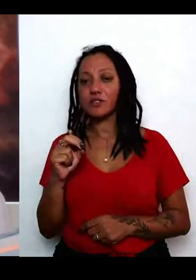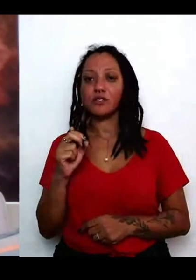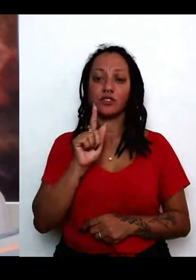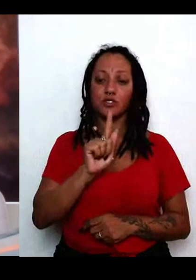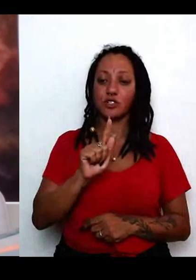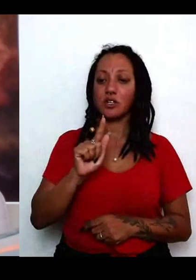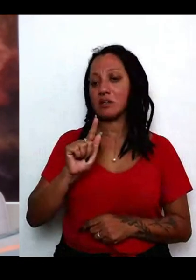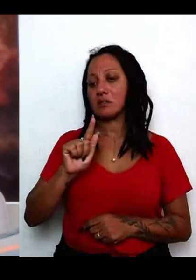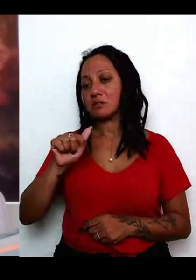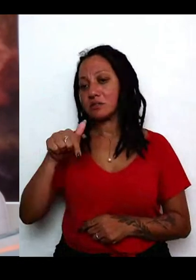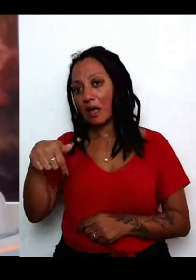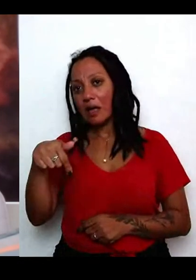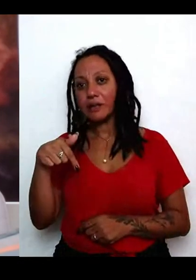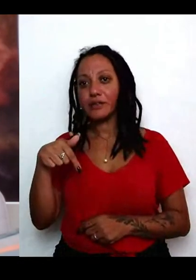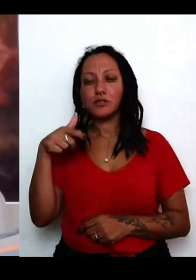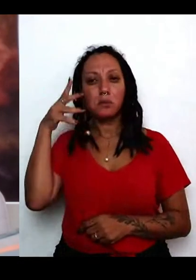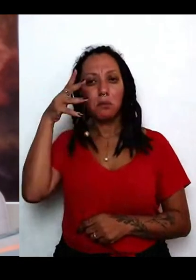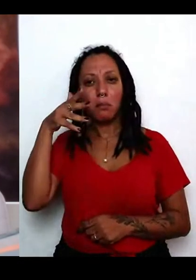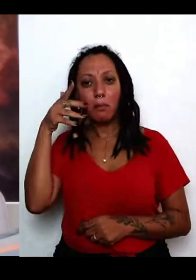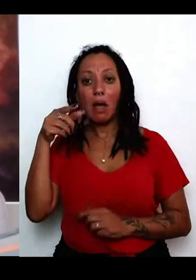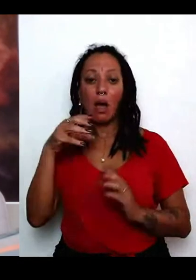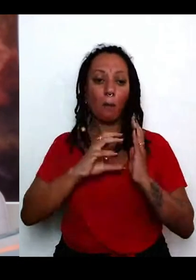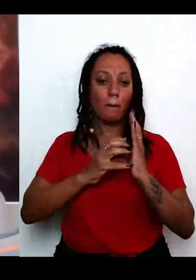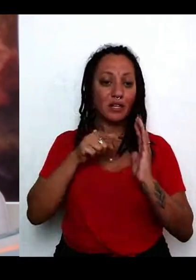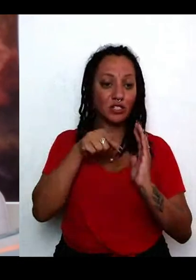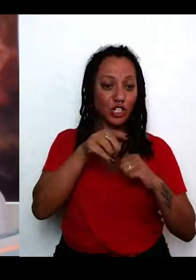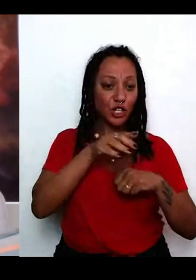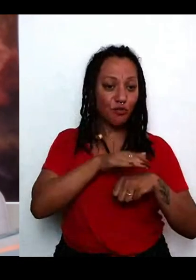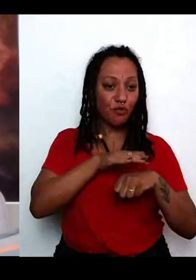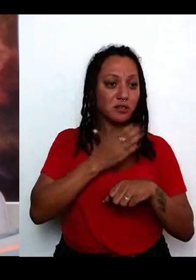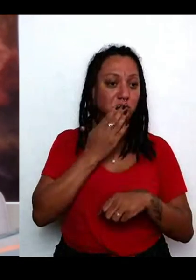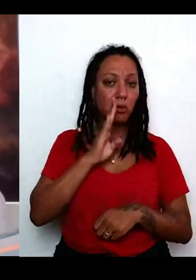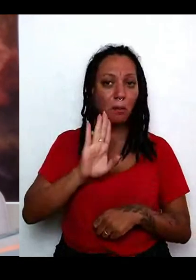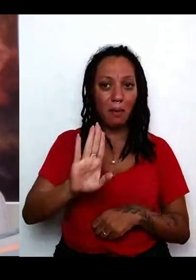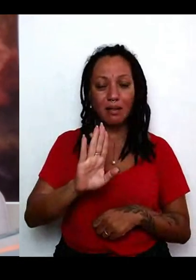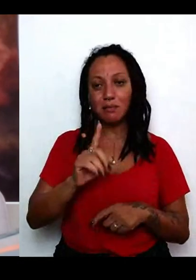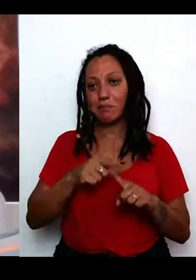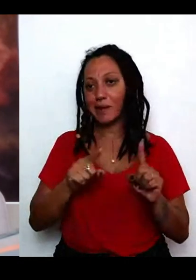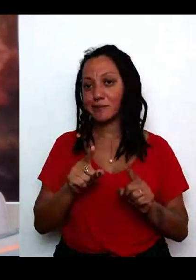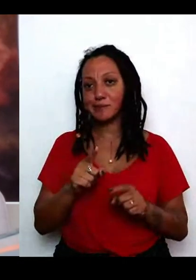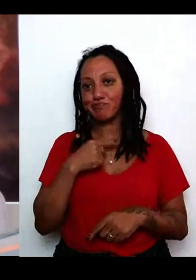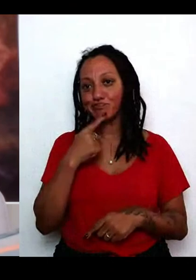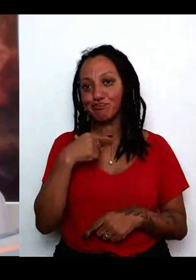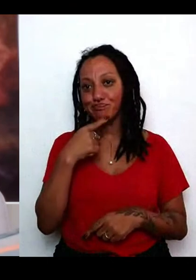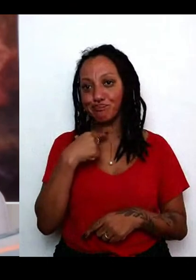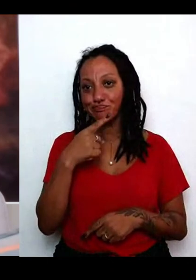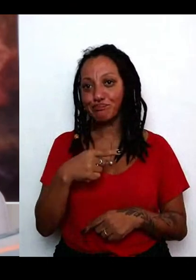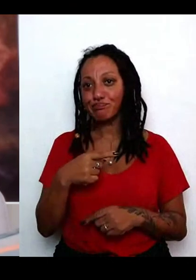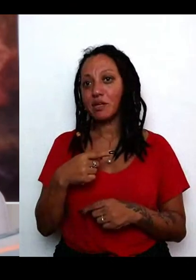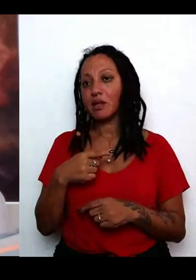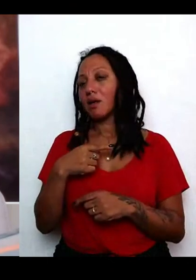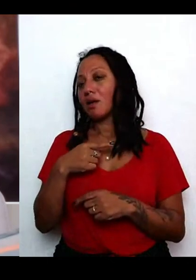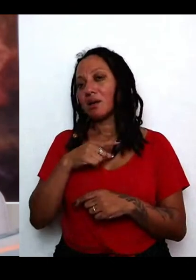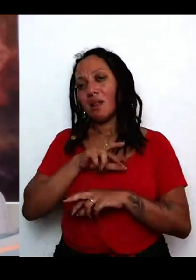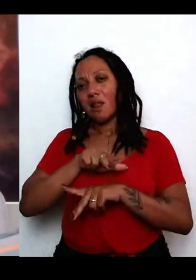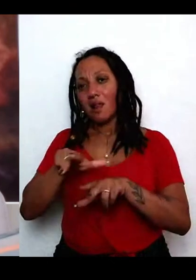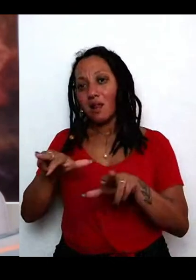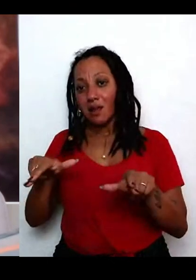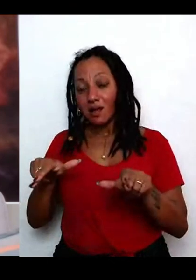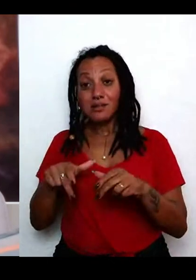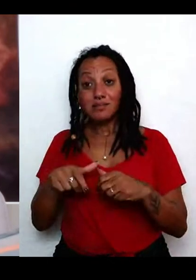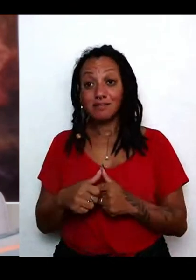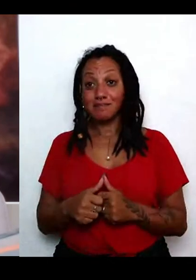then they make promises that they don't keep and you know and of course during the Holocaust project